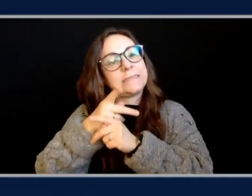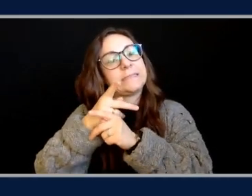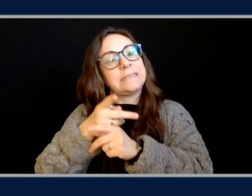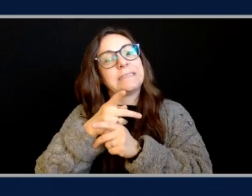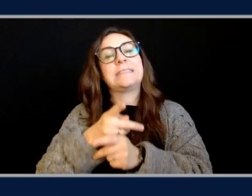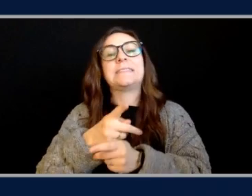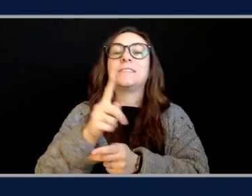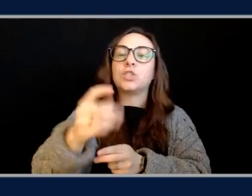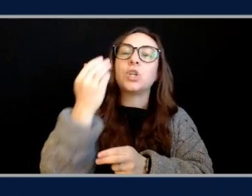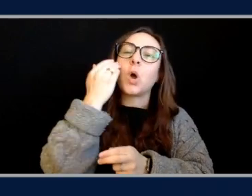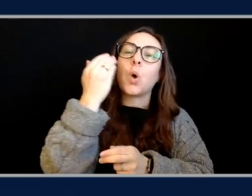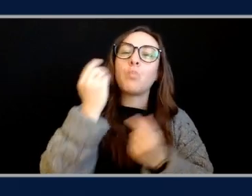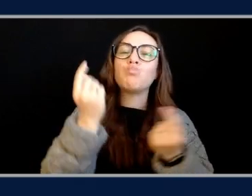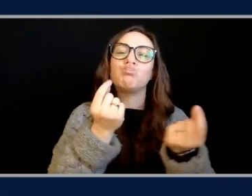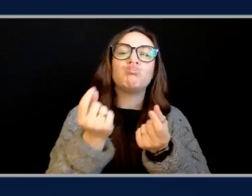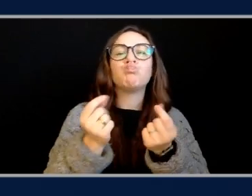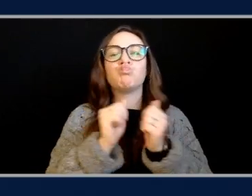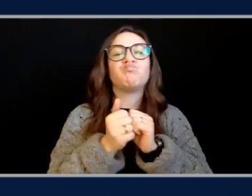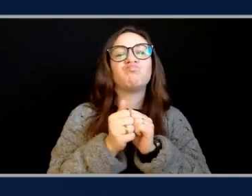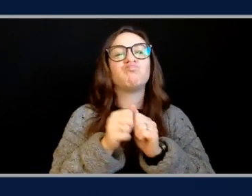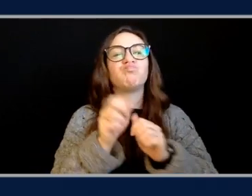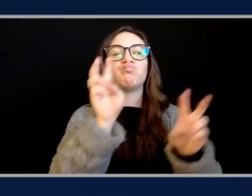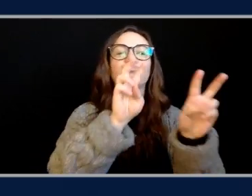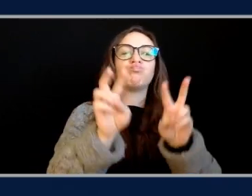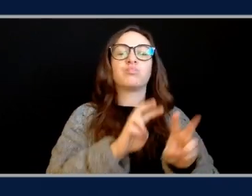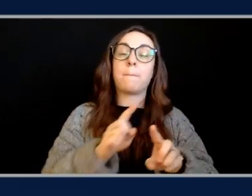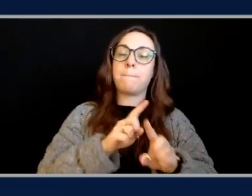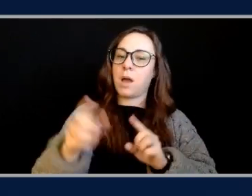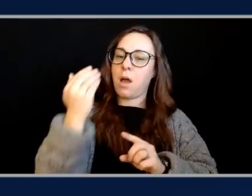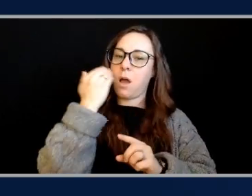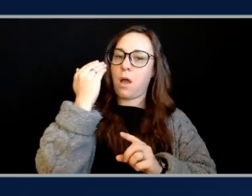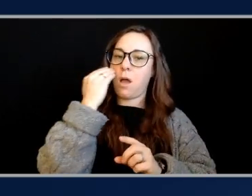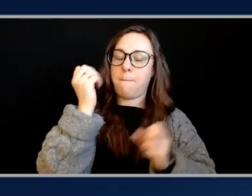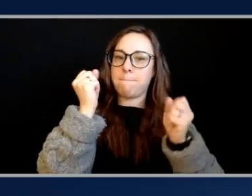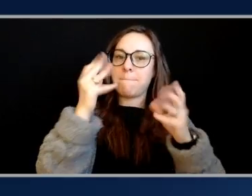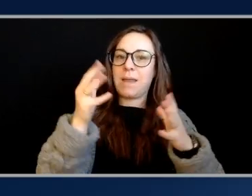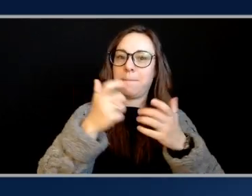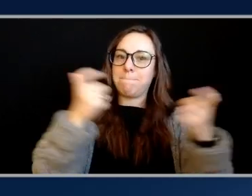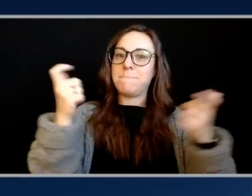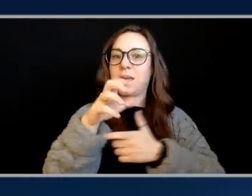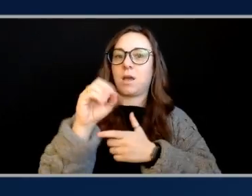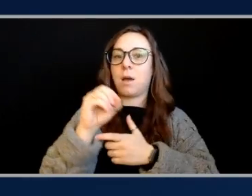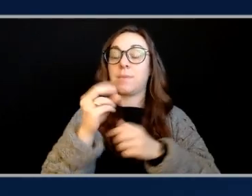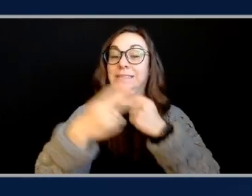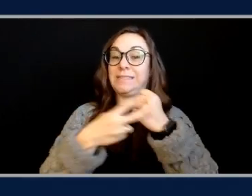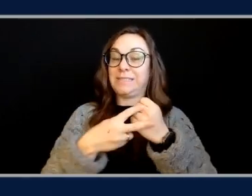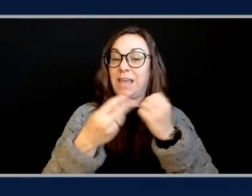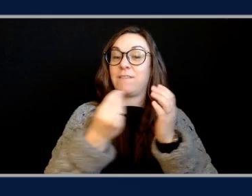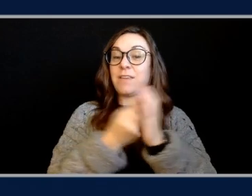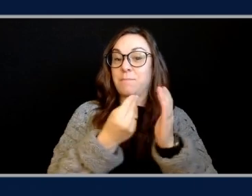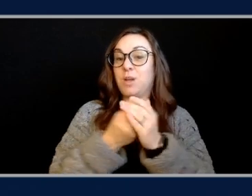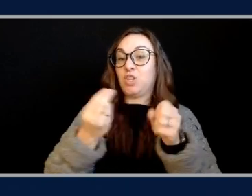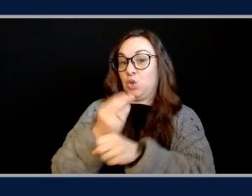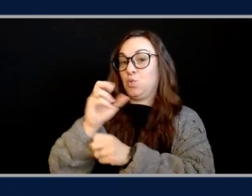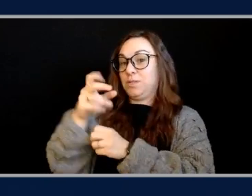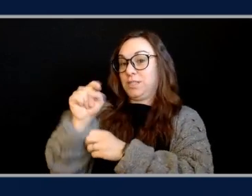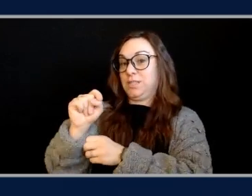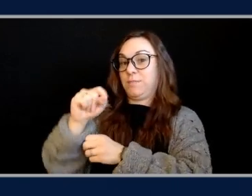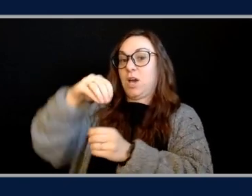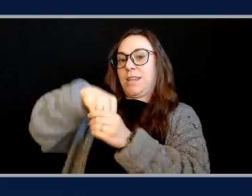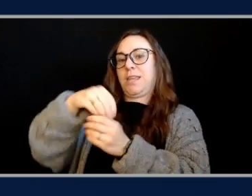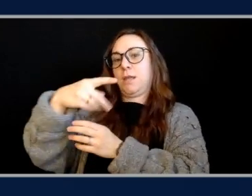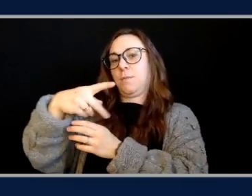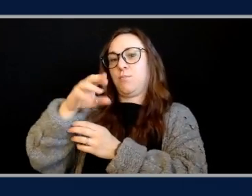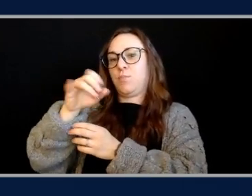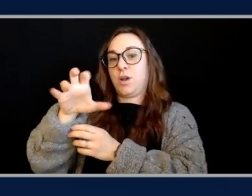you're doing, but I know major companies saving a lot of money using Spot in production and being smart